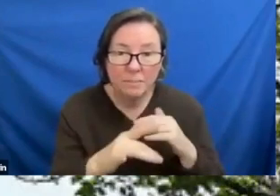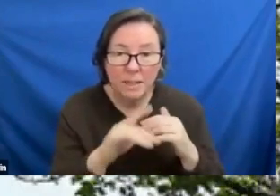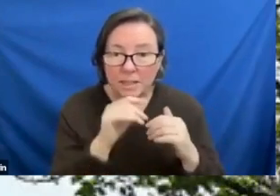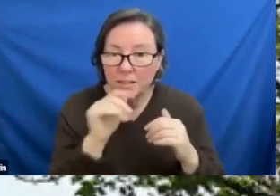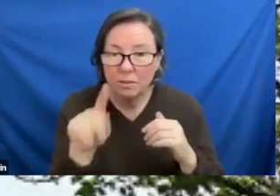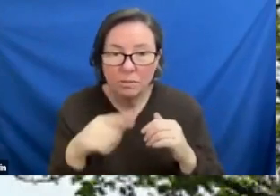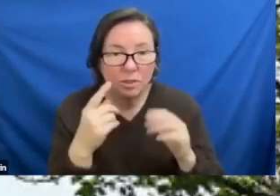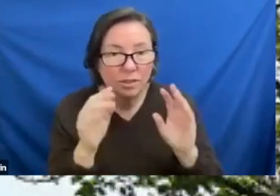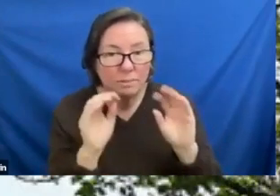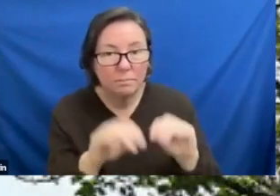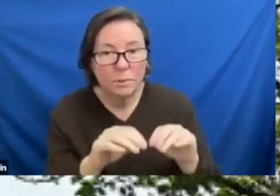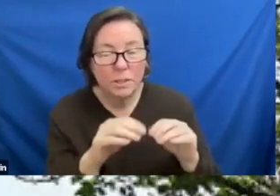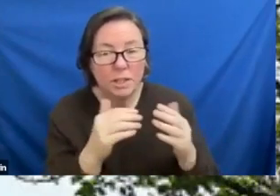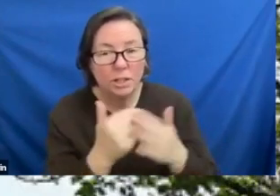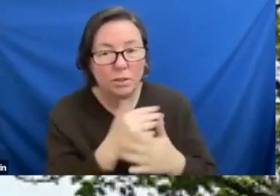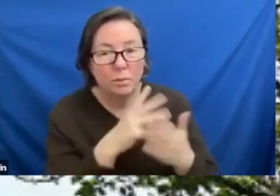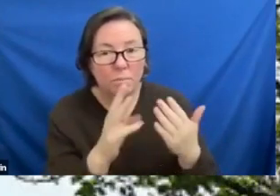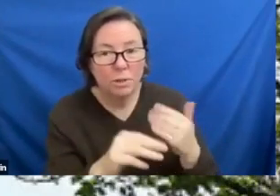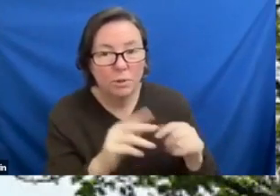new programming?